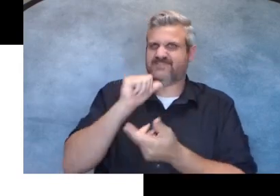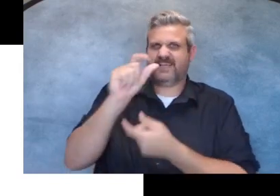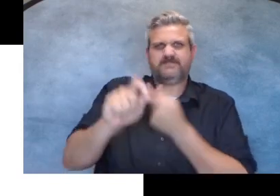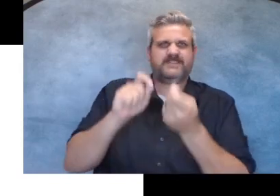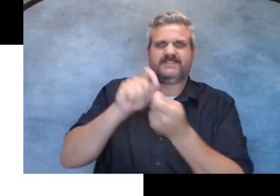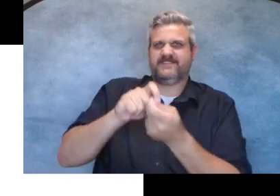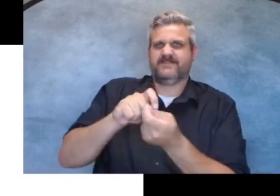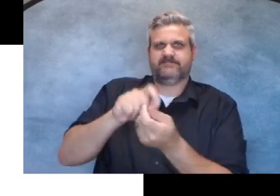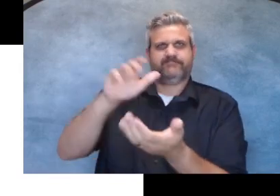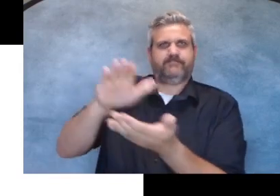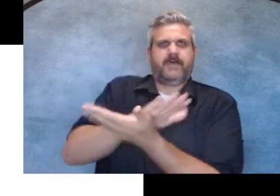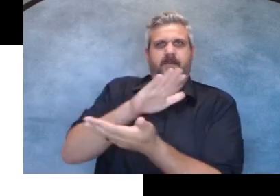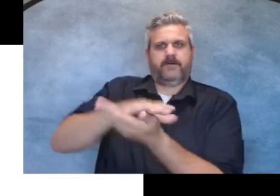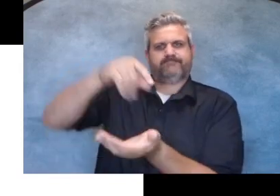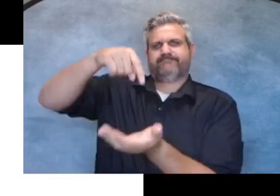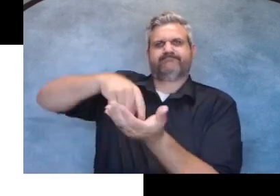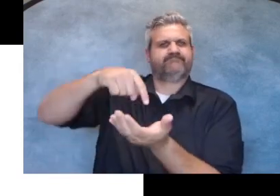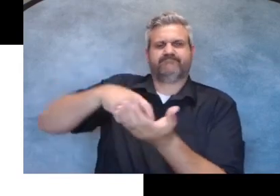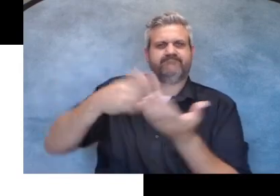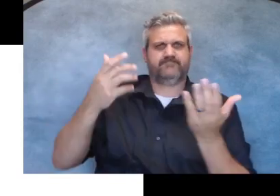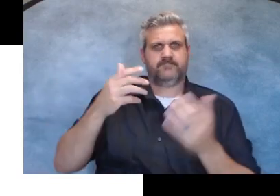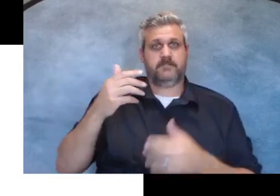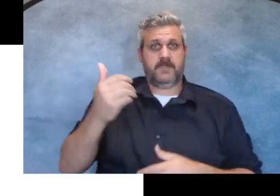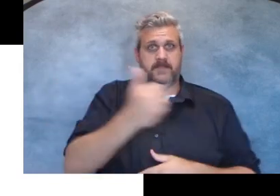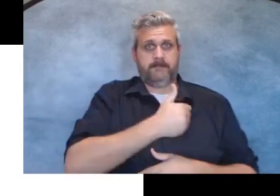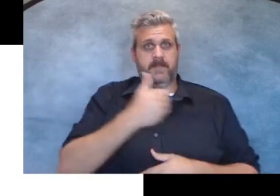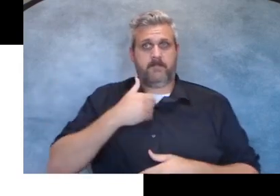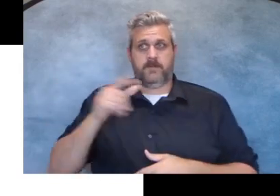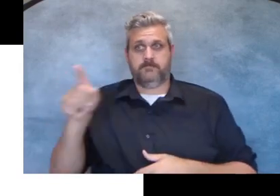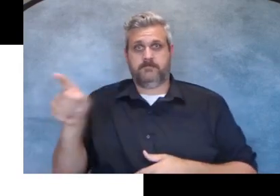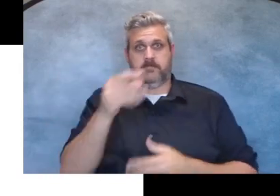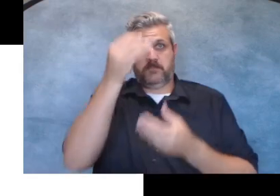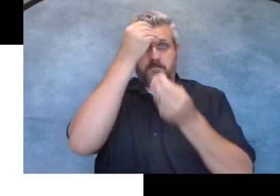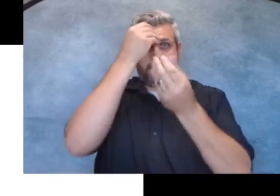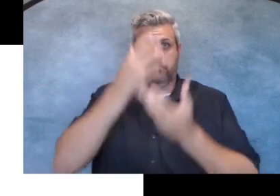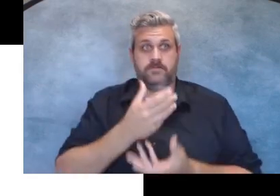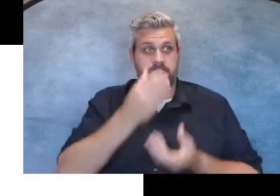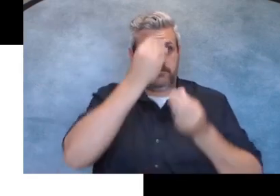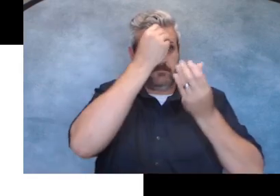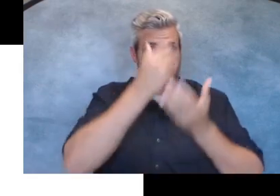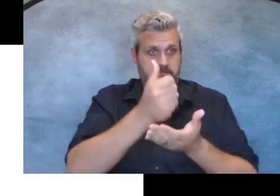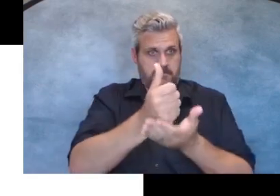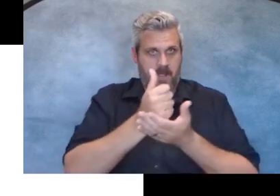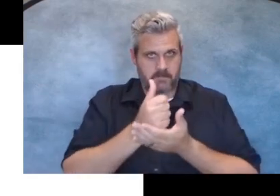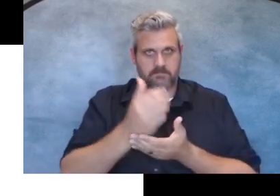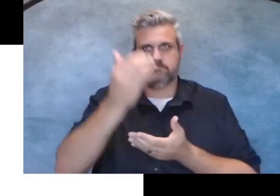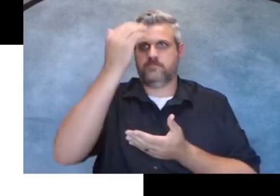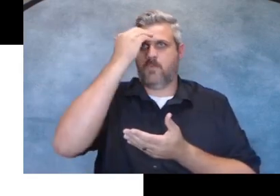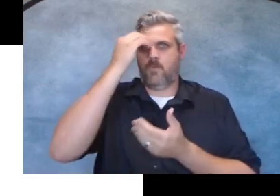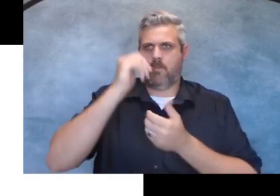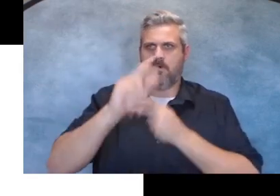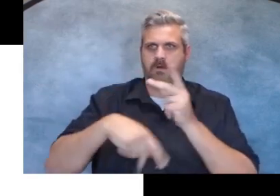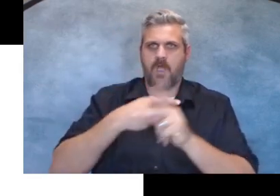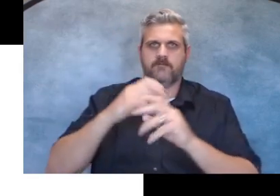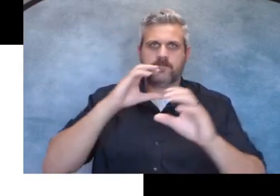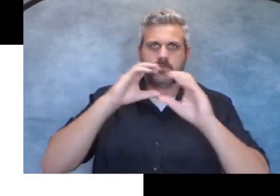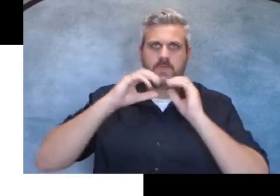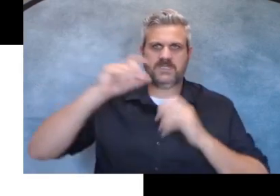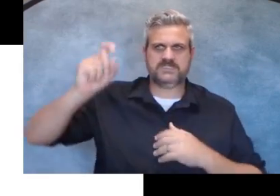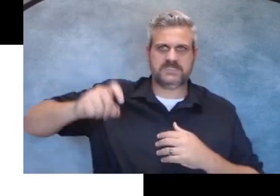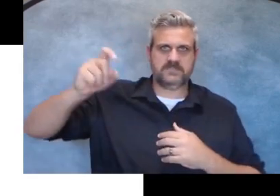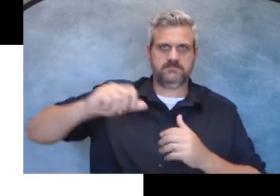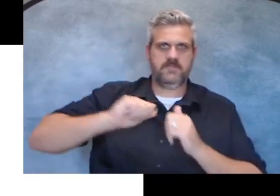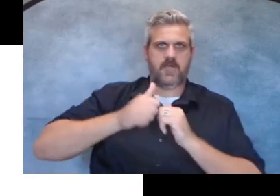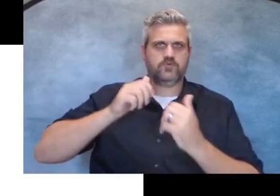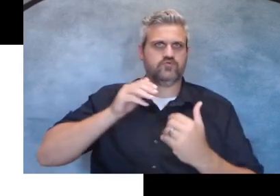is just a collection of information from all ARC members to help determine what communication needs the student has and how to